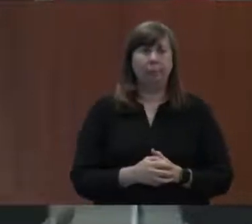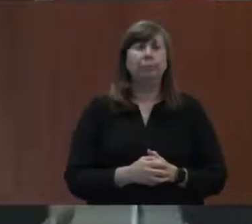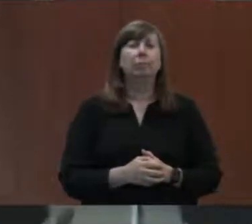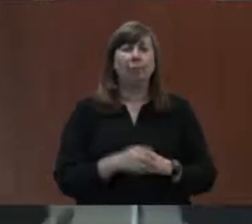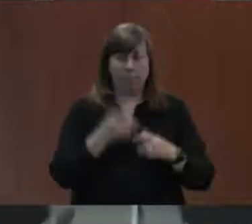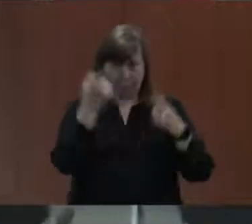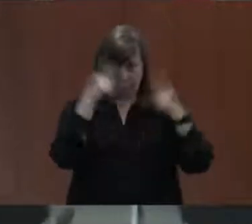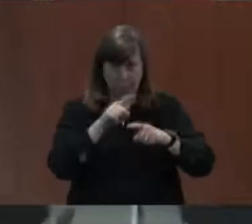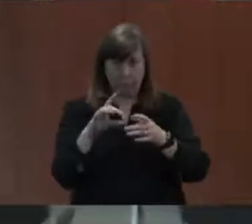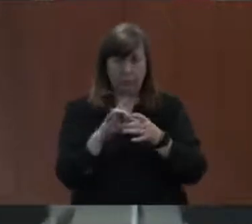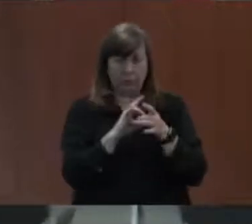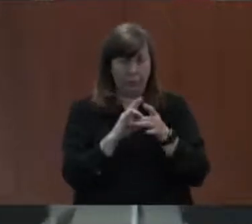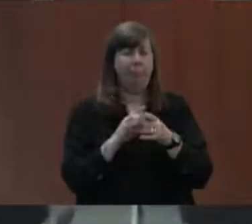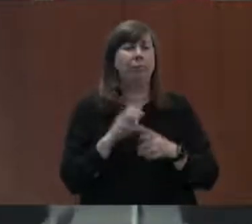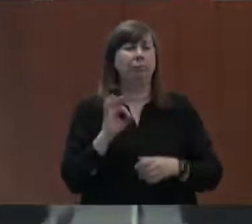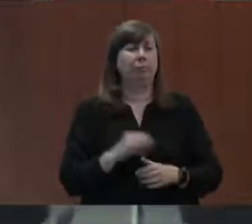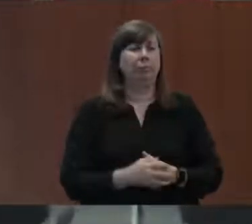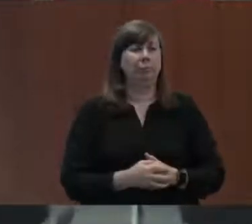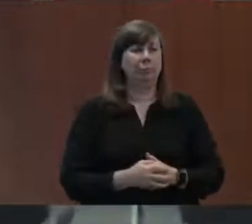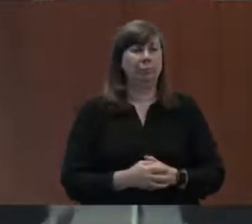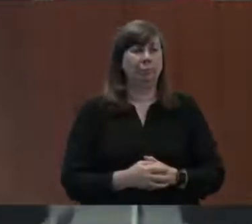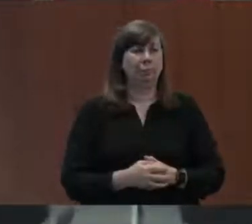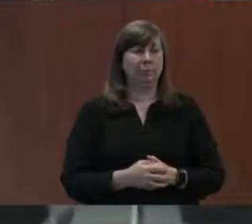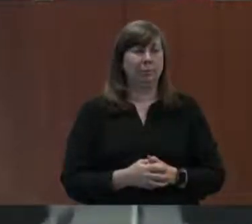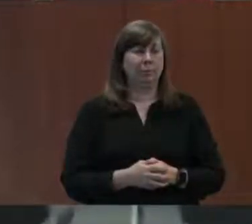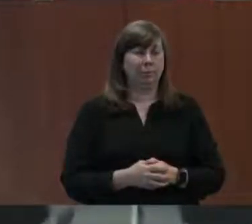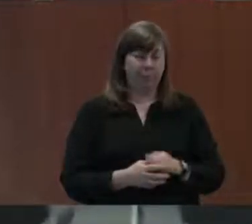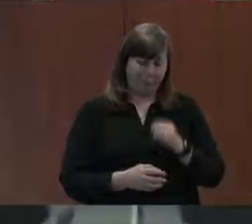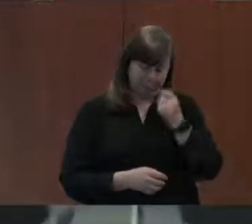is unanimous. All right.